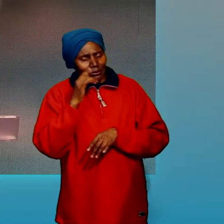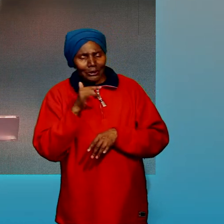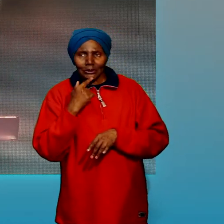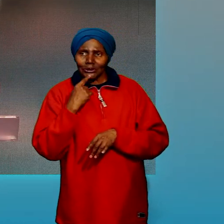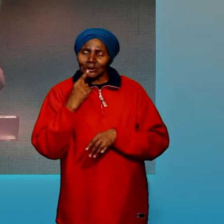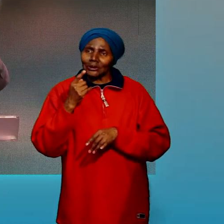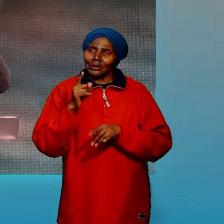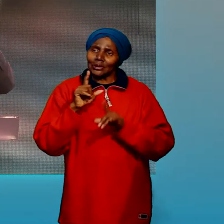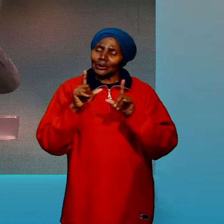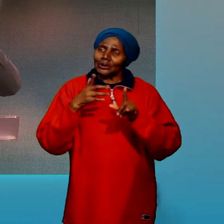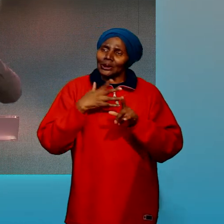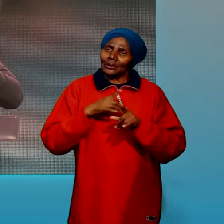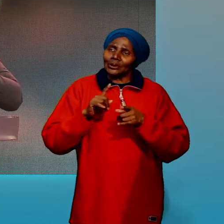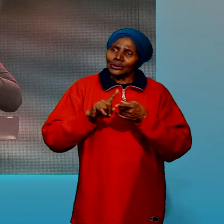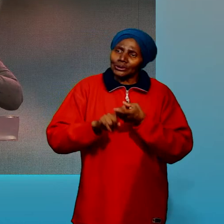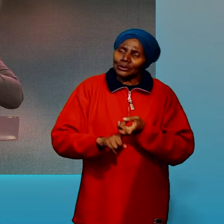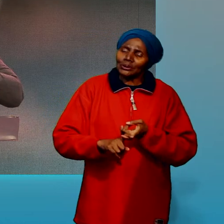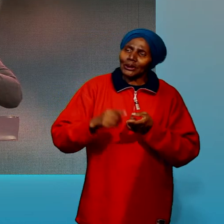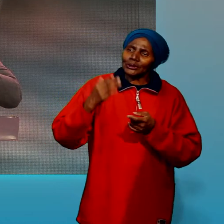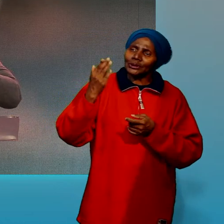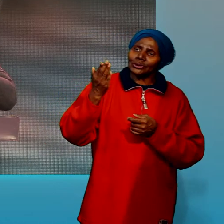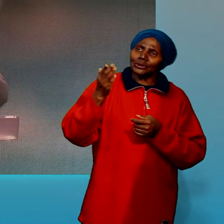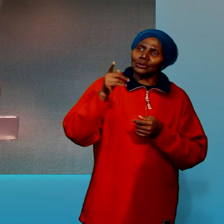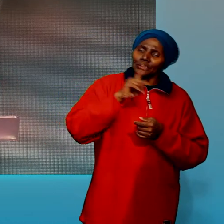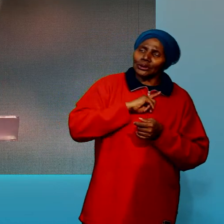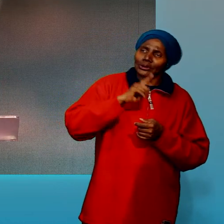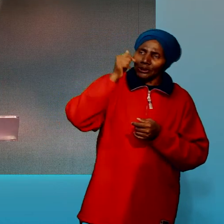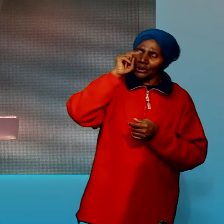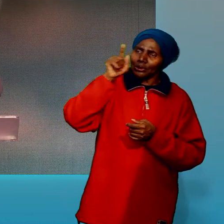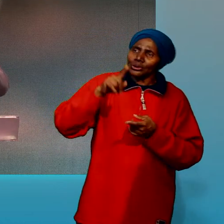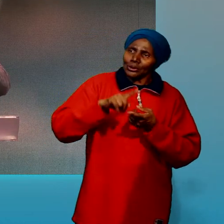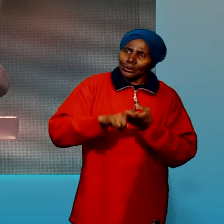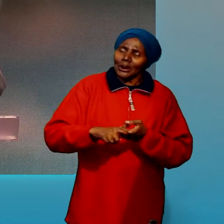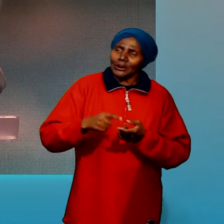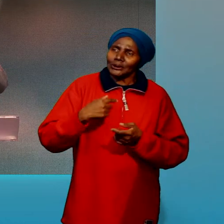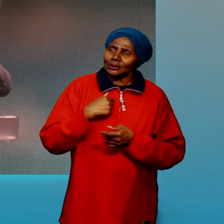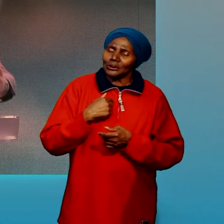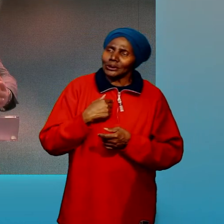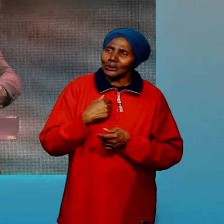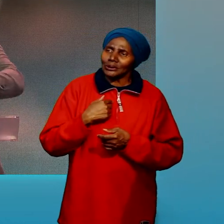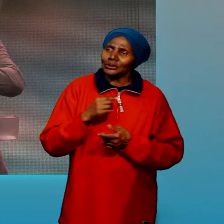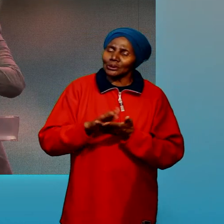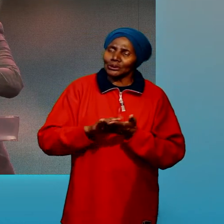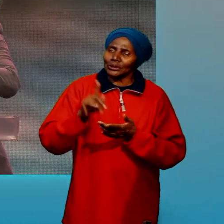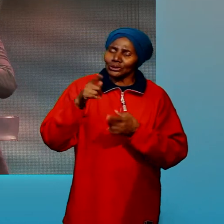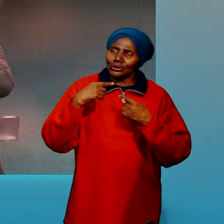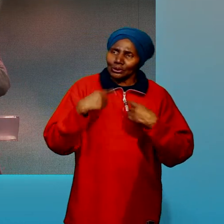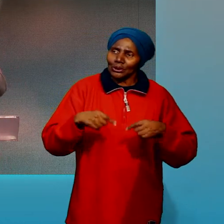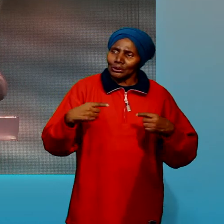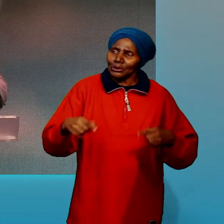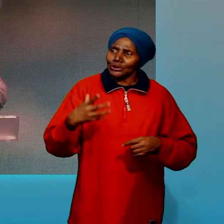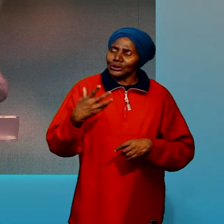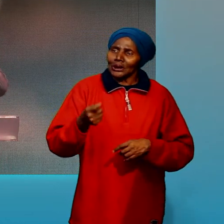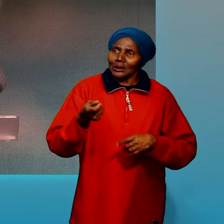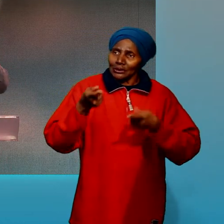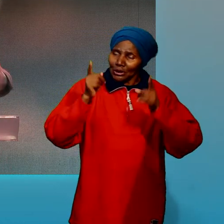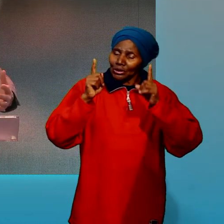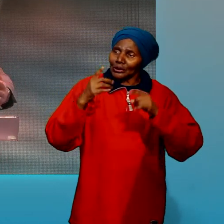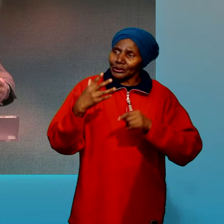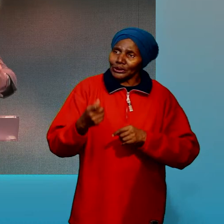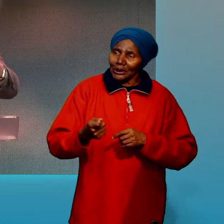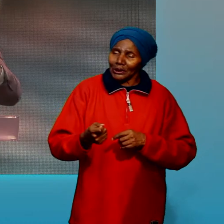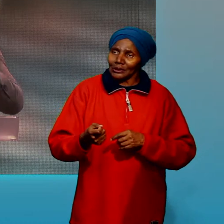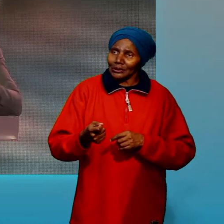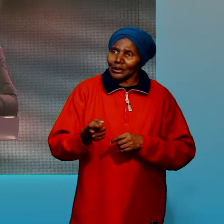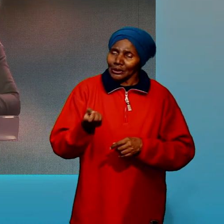in you, and I know that you will abide in me. And as a result of that, you have the permission, you have the authority, the